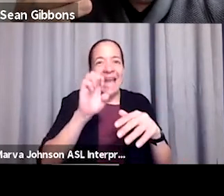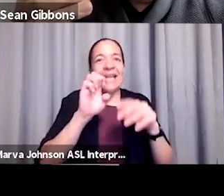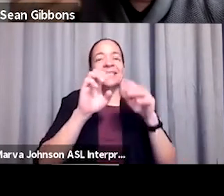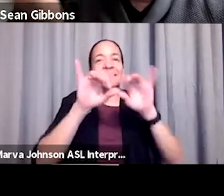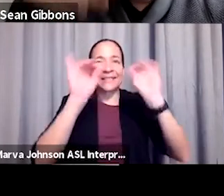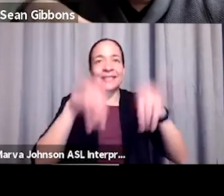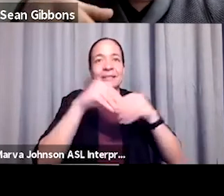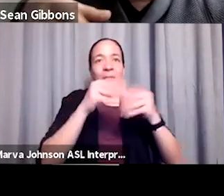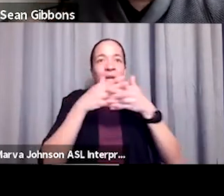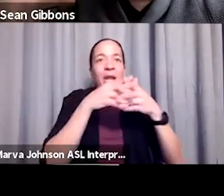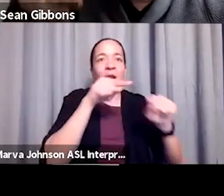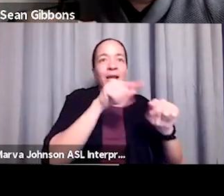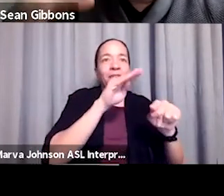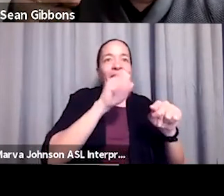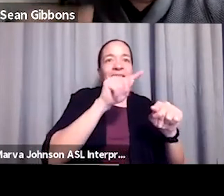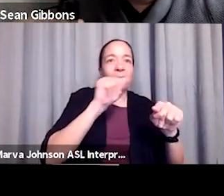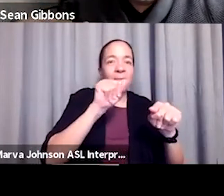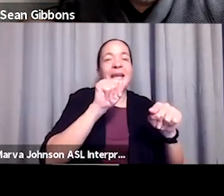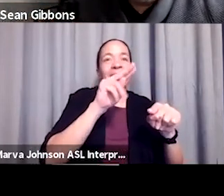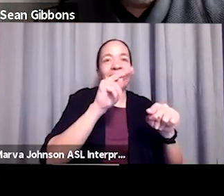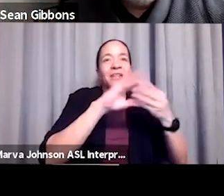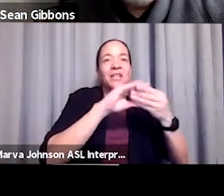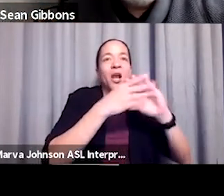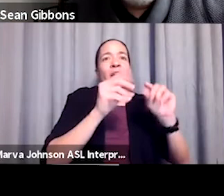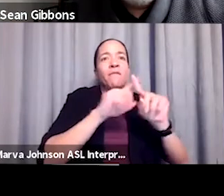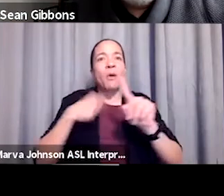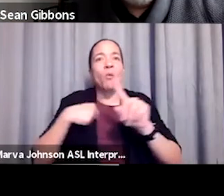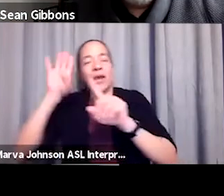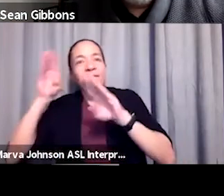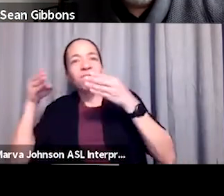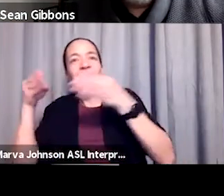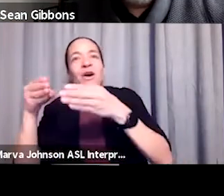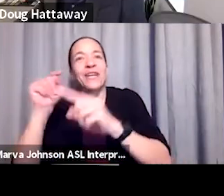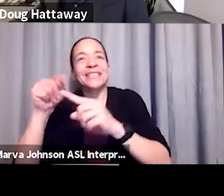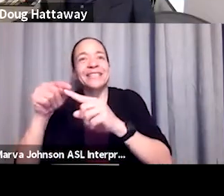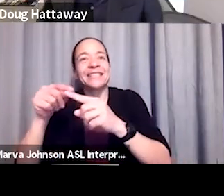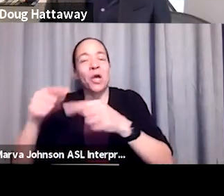meta-narrative, but we focus on debating racism. Oh, that's interesting.